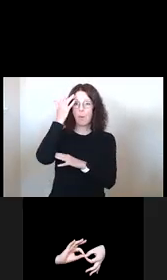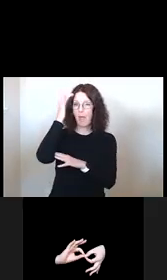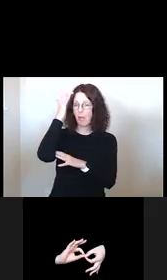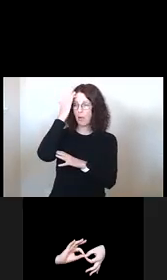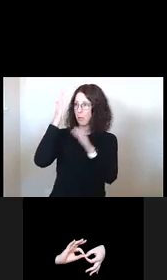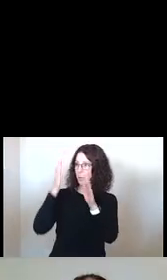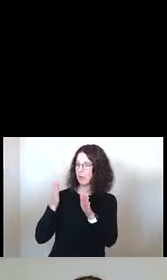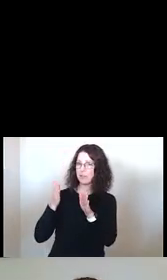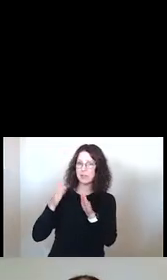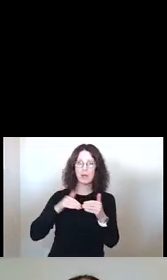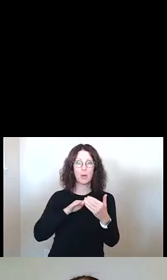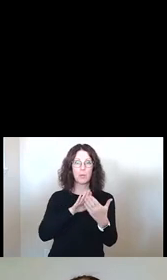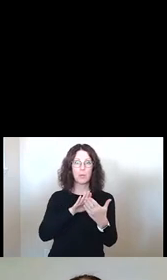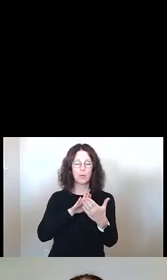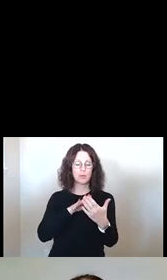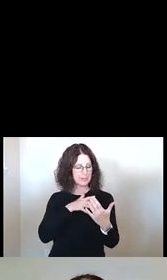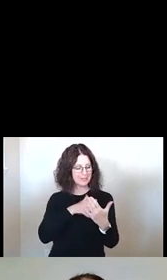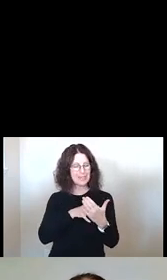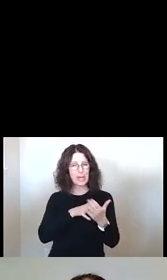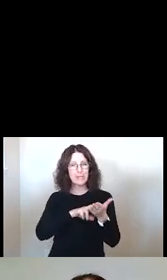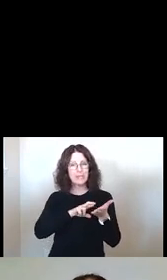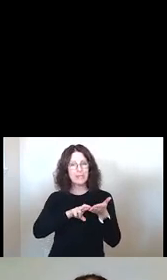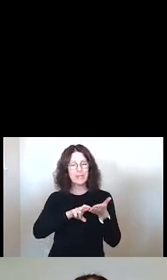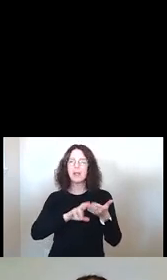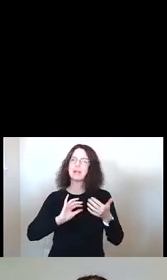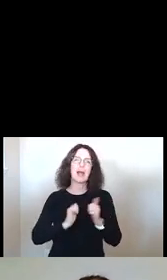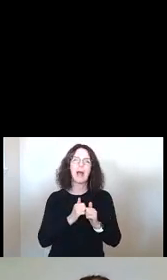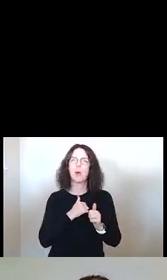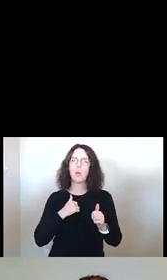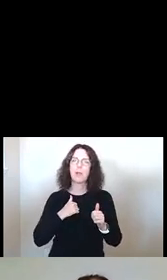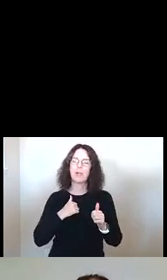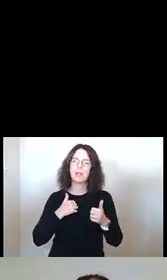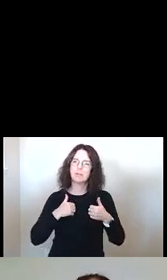we really tackle some of the most challenging issues that are